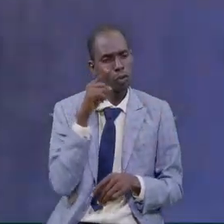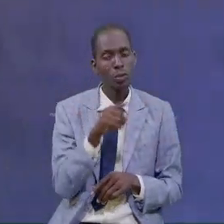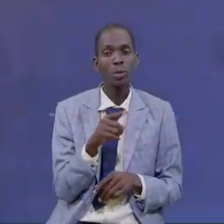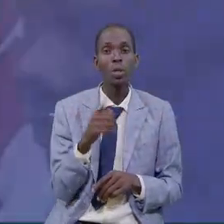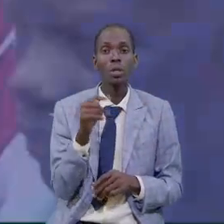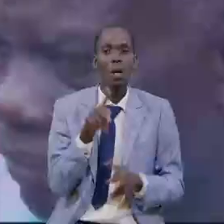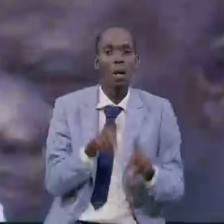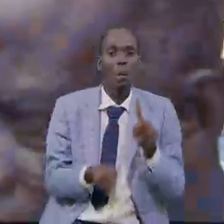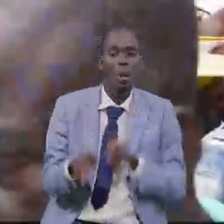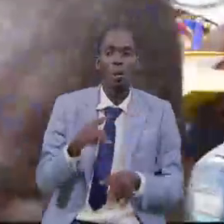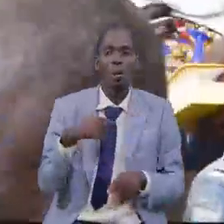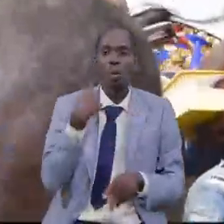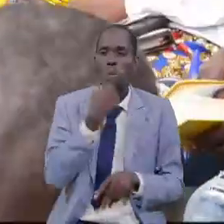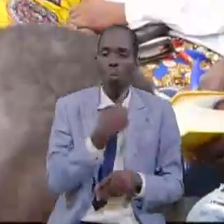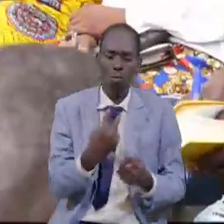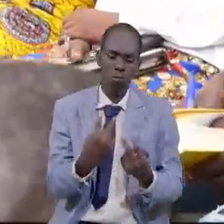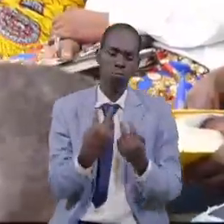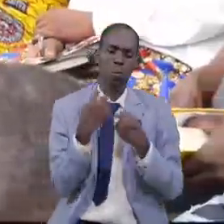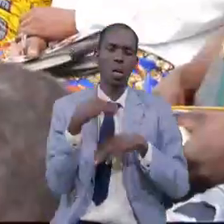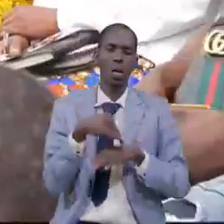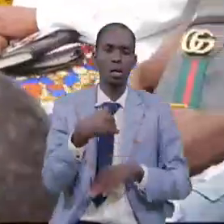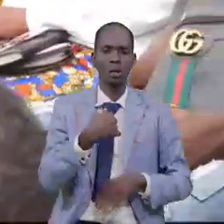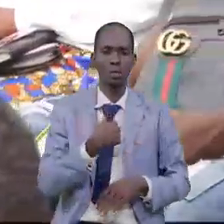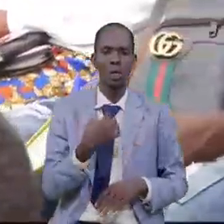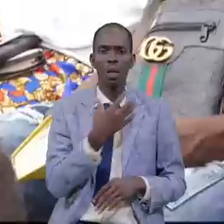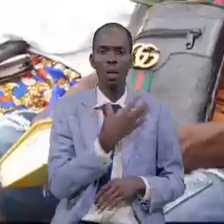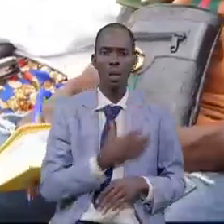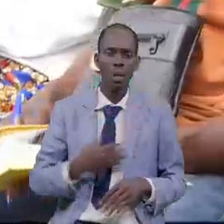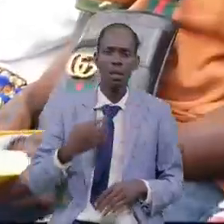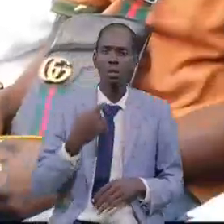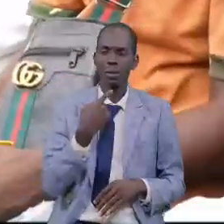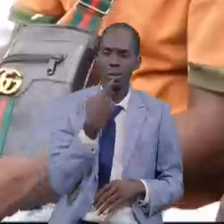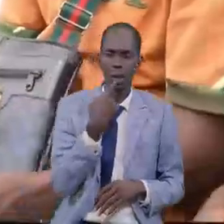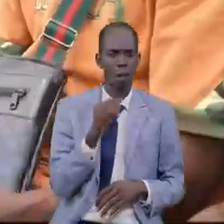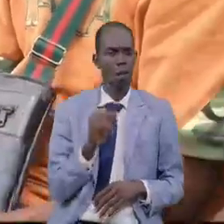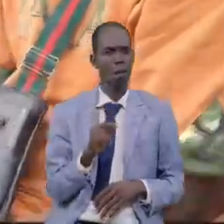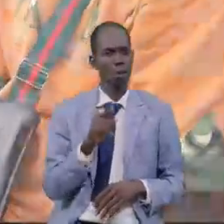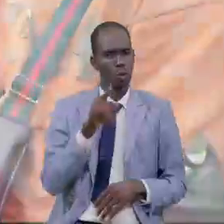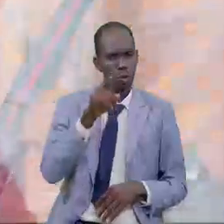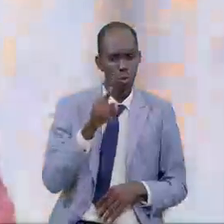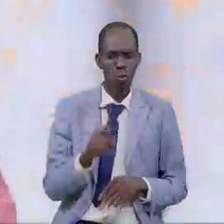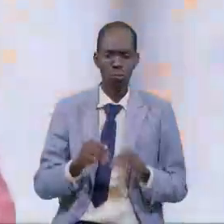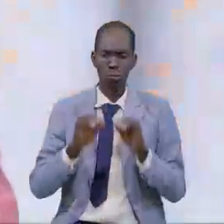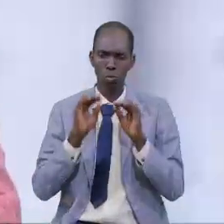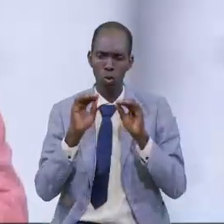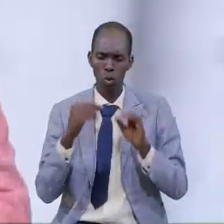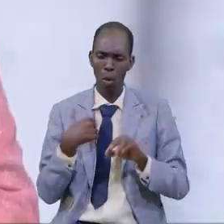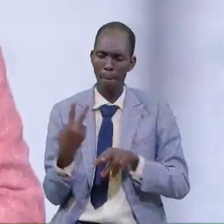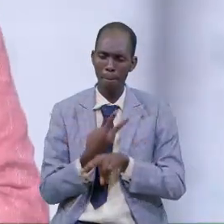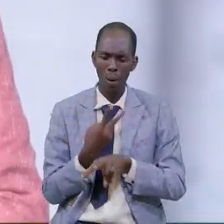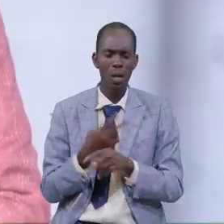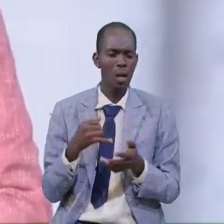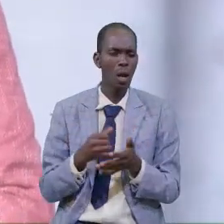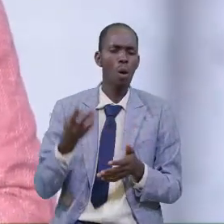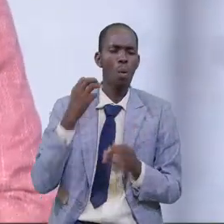me and they say, "You taught me mass and it was great, but now